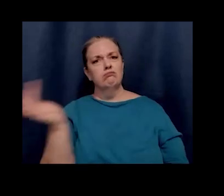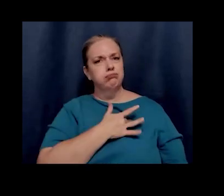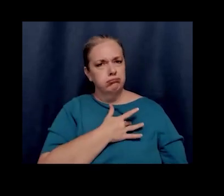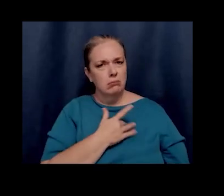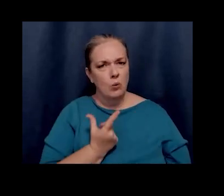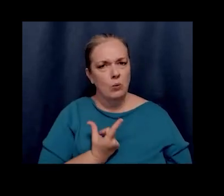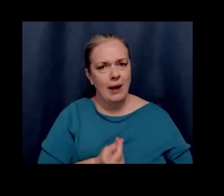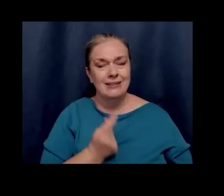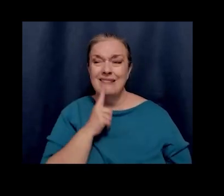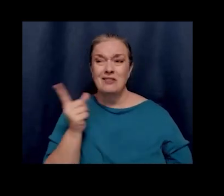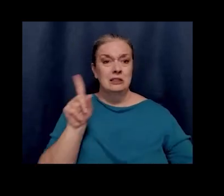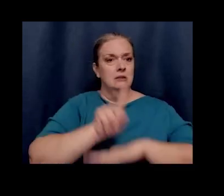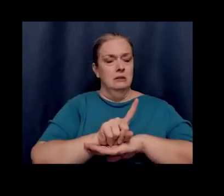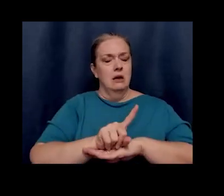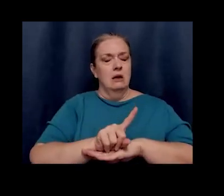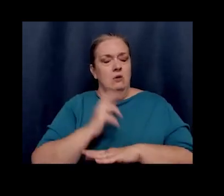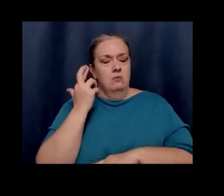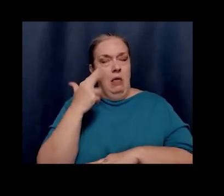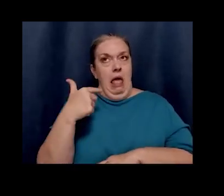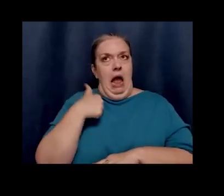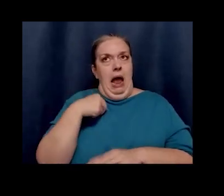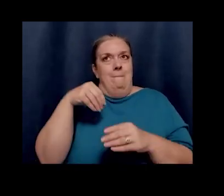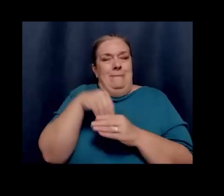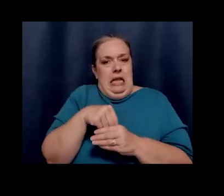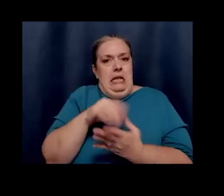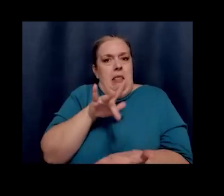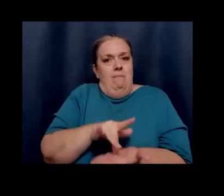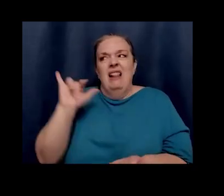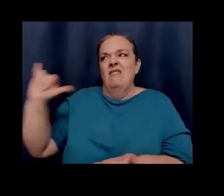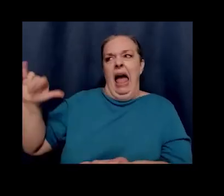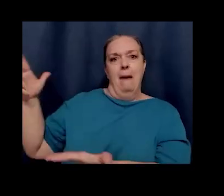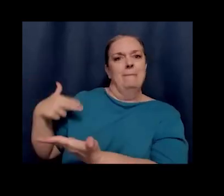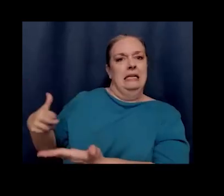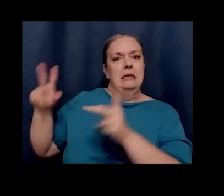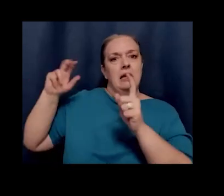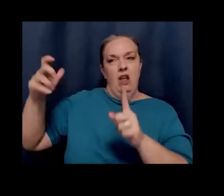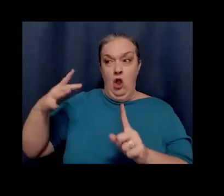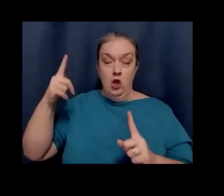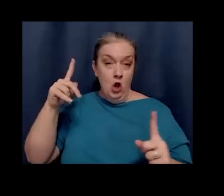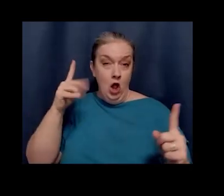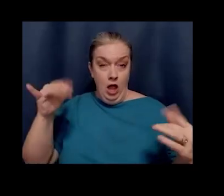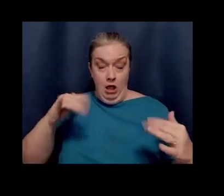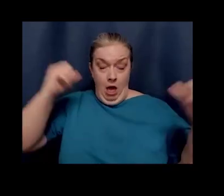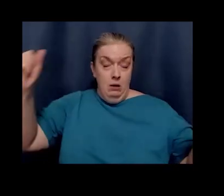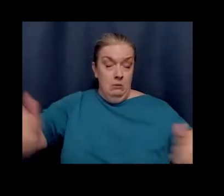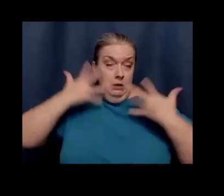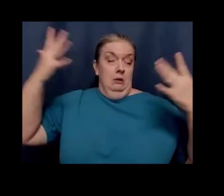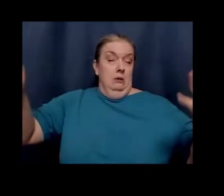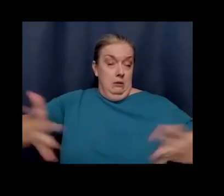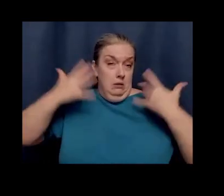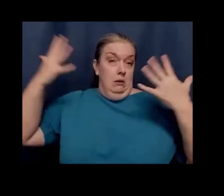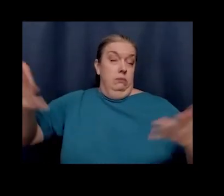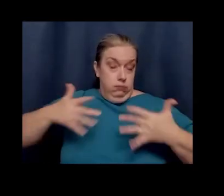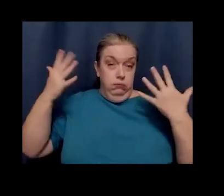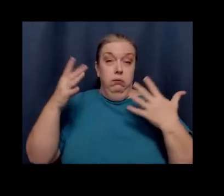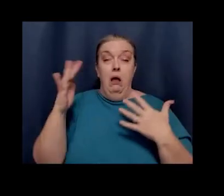painting when you are there. You feel the wind, you hear the surf, and you taste the salt. It is